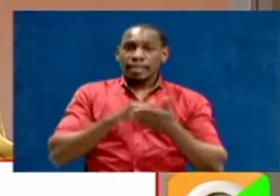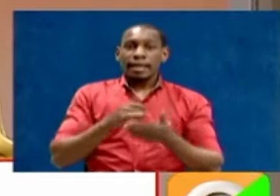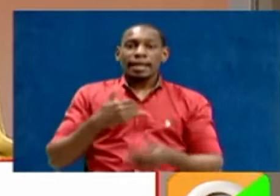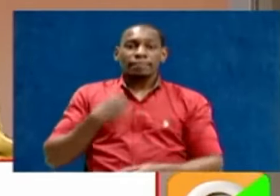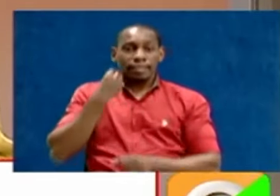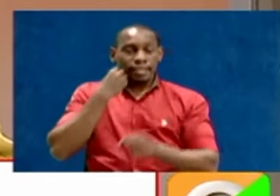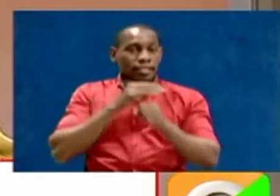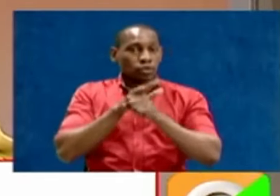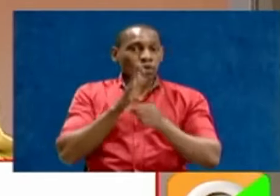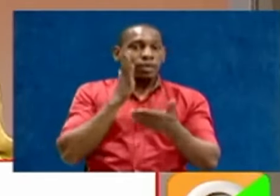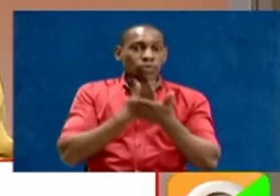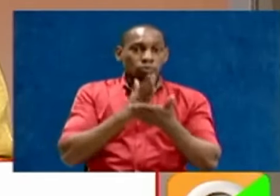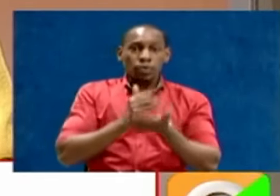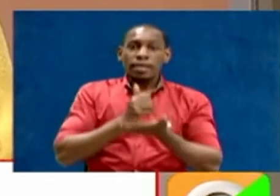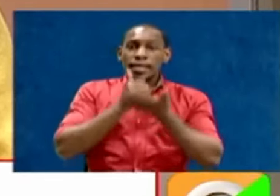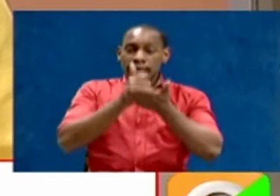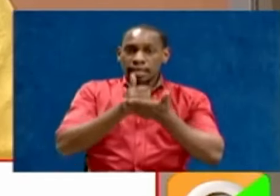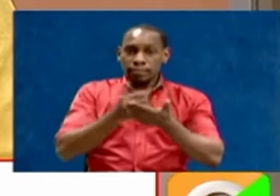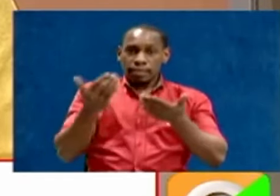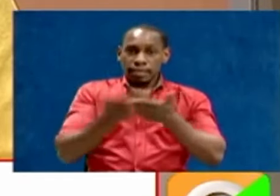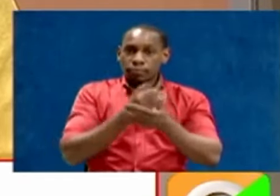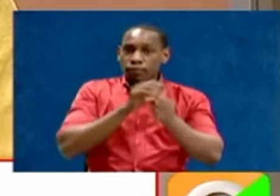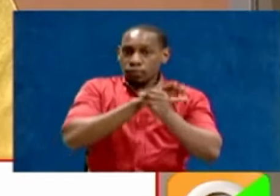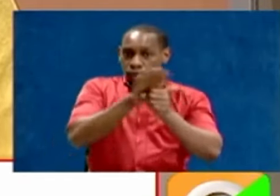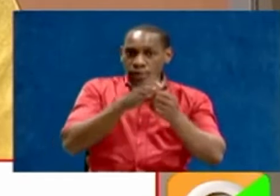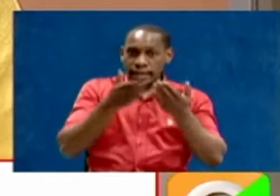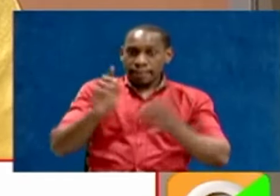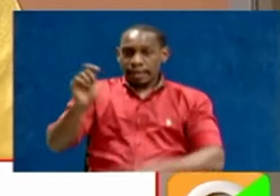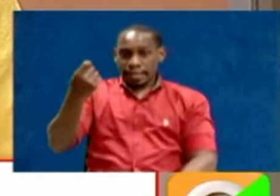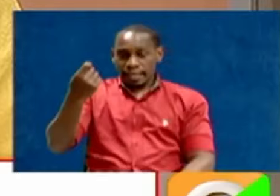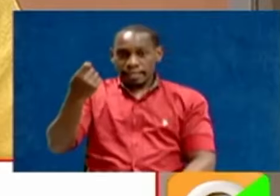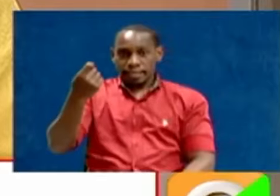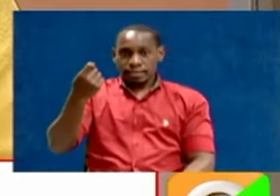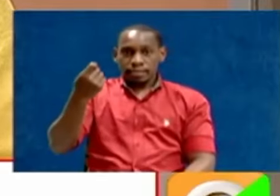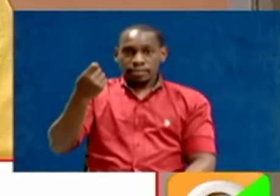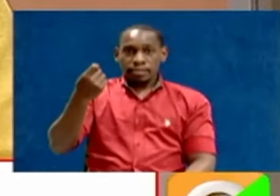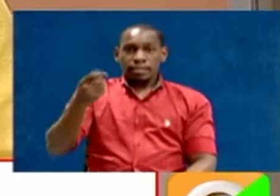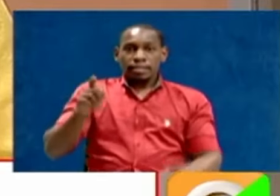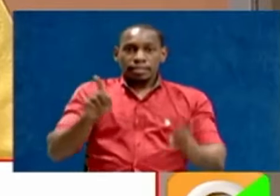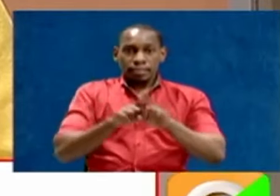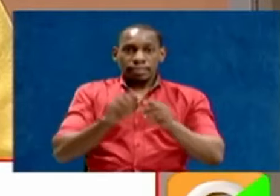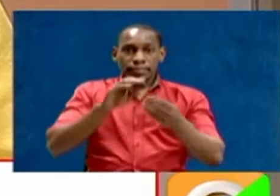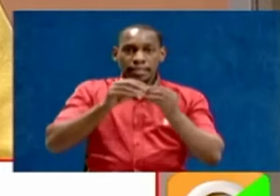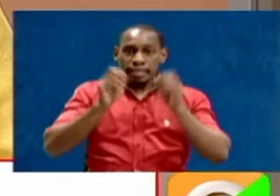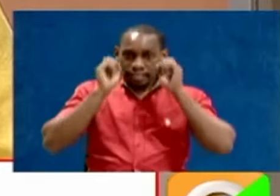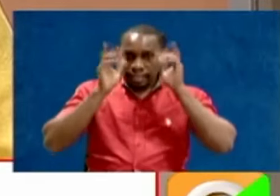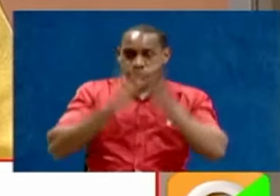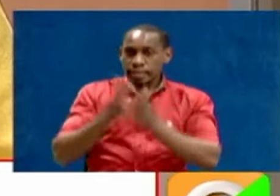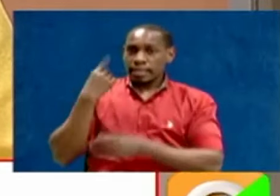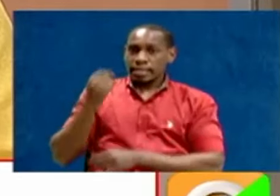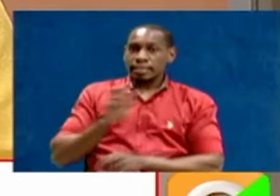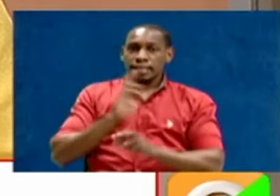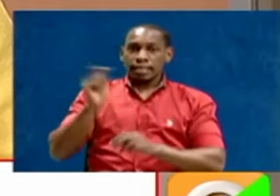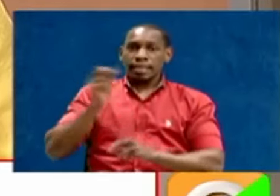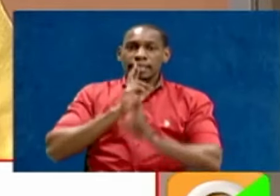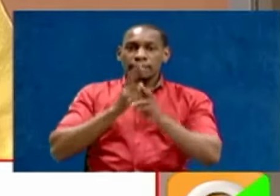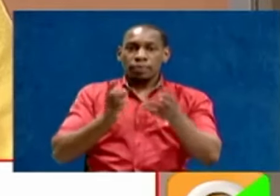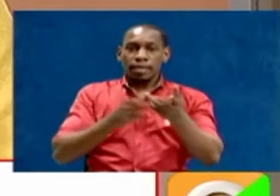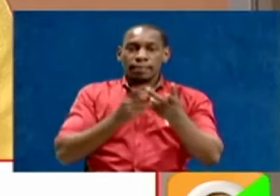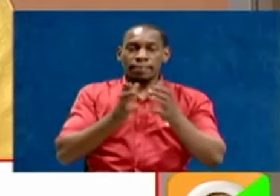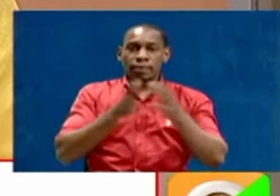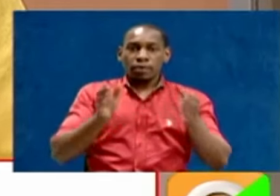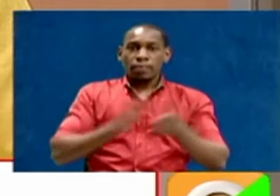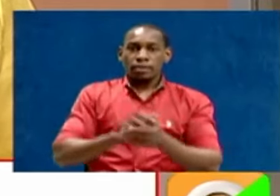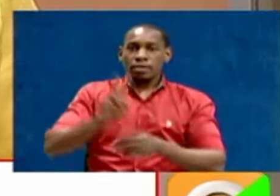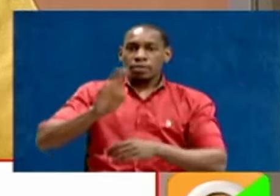indeed positive, it will help in the fight against COVID-19 in the country and indeed in the awareness. Yesterday, Kenya recorded the highest rise